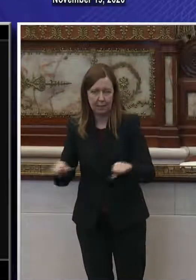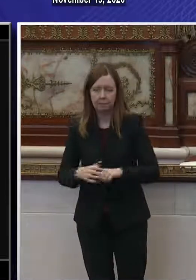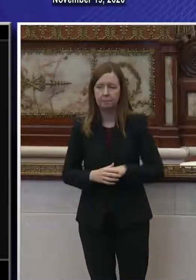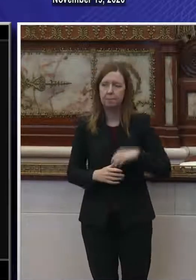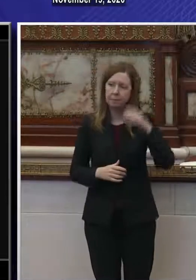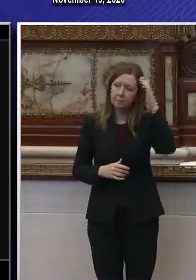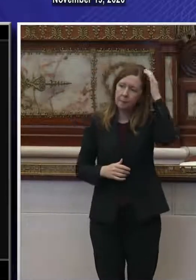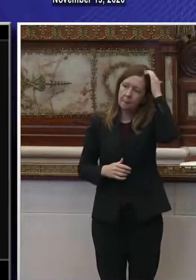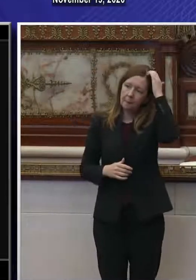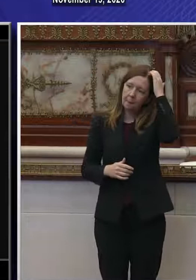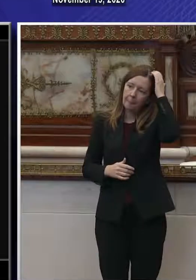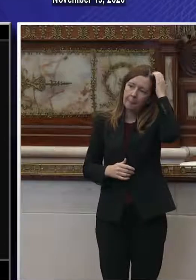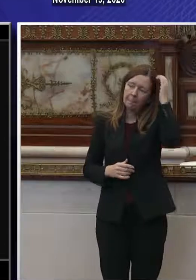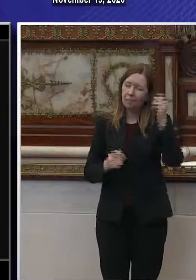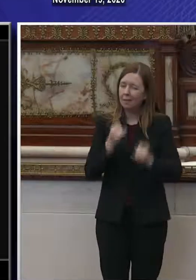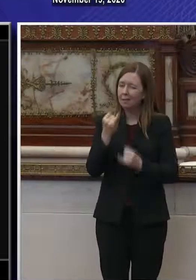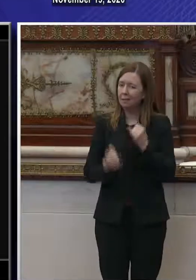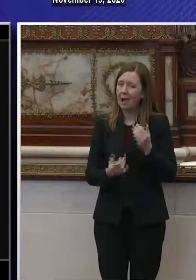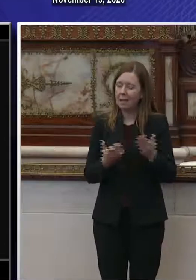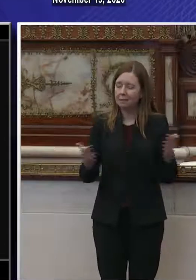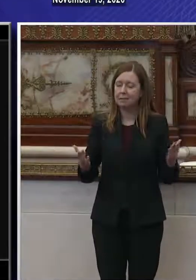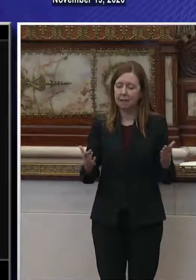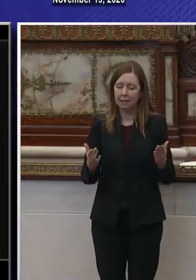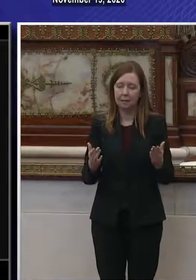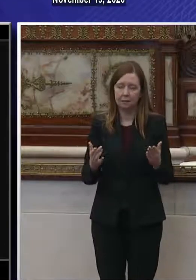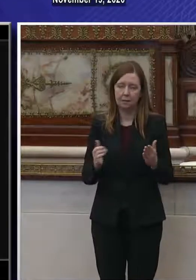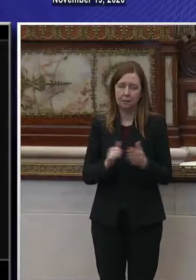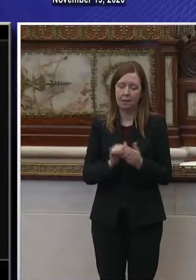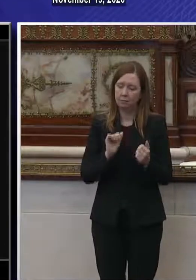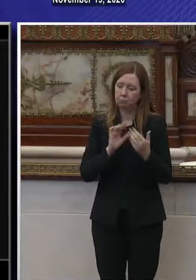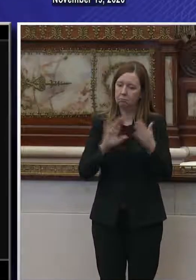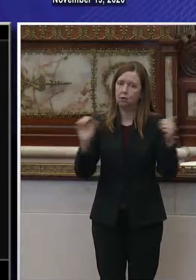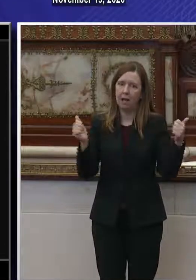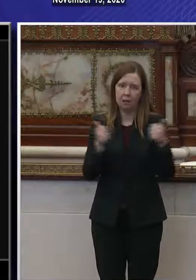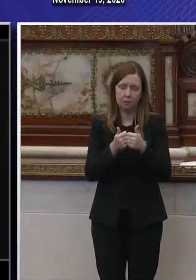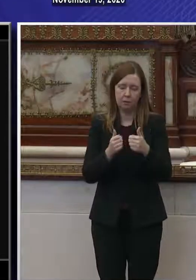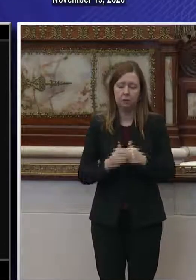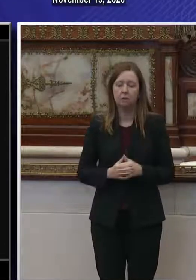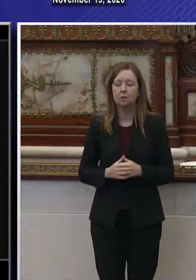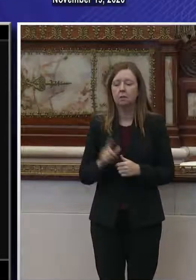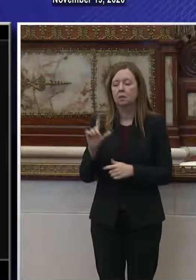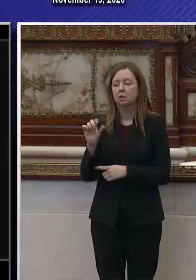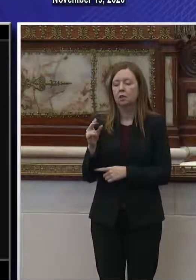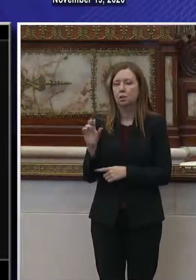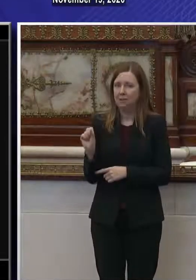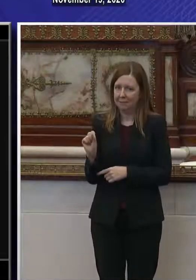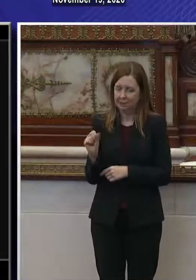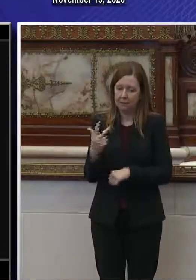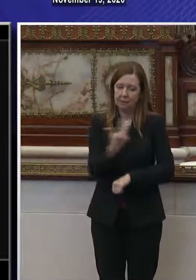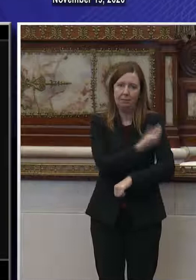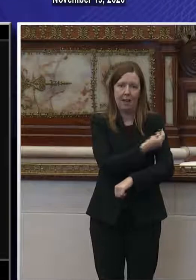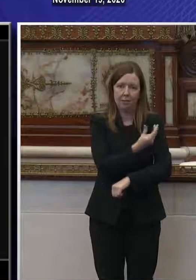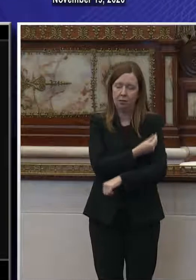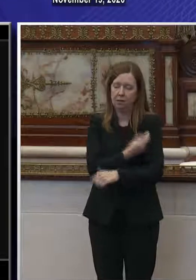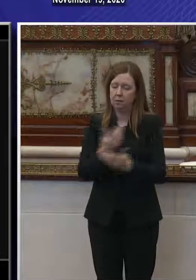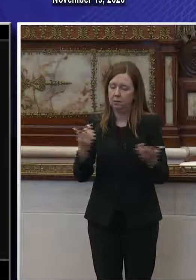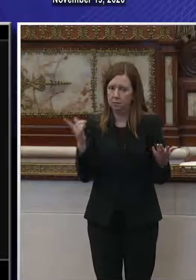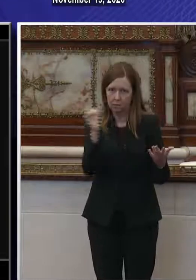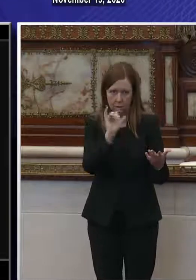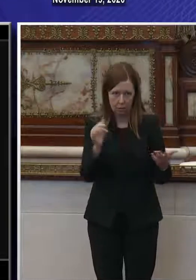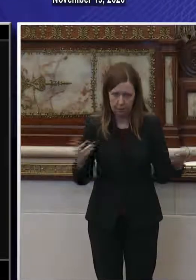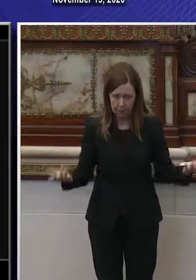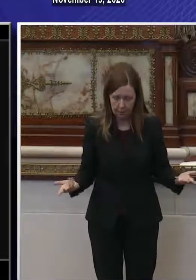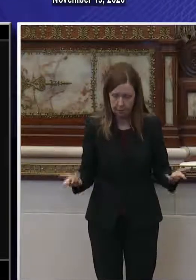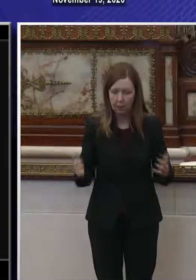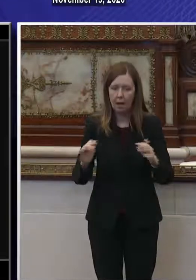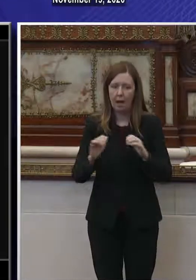think the last piece that I think is going to be very challenging, as has been mentioned, is the logistics of vaccinations. How will we do